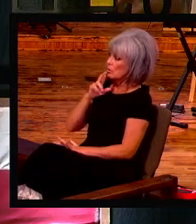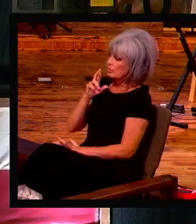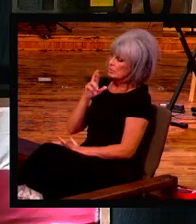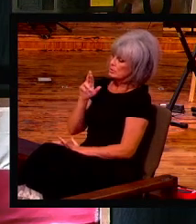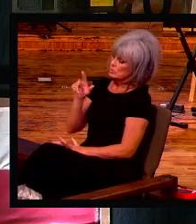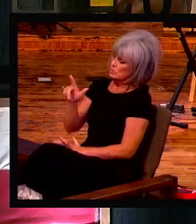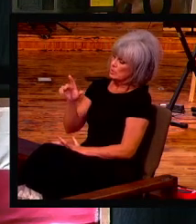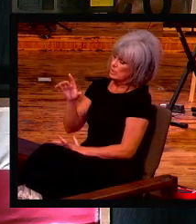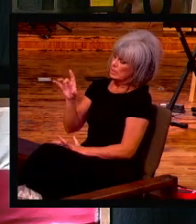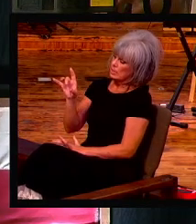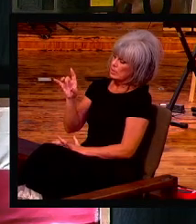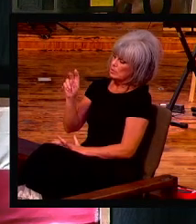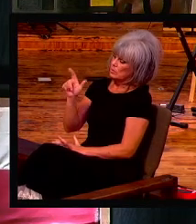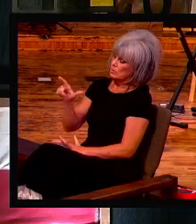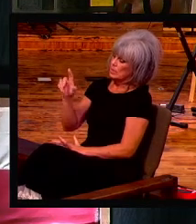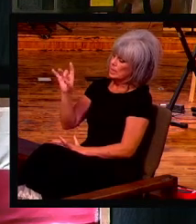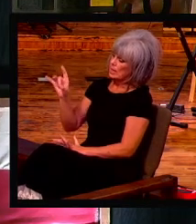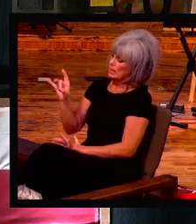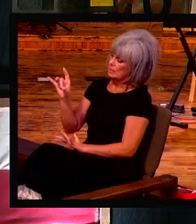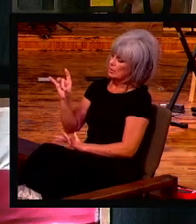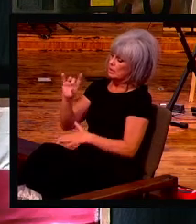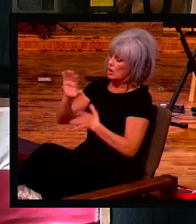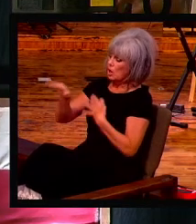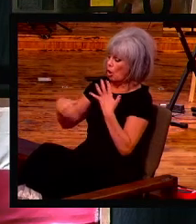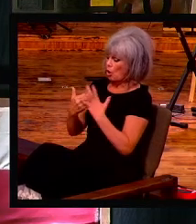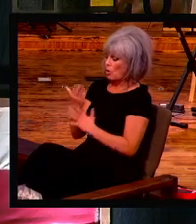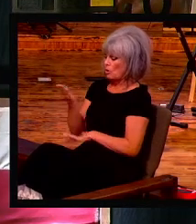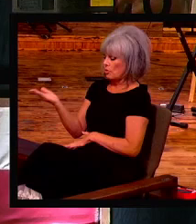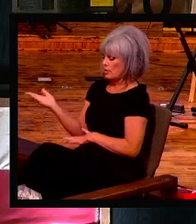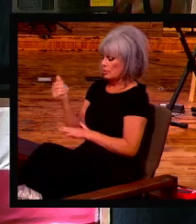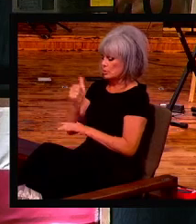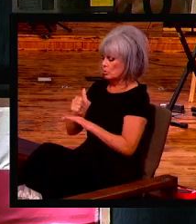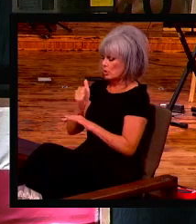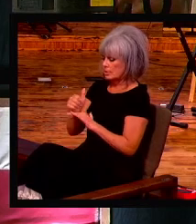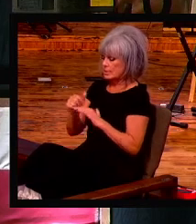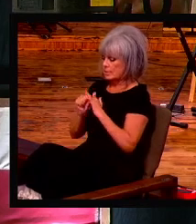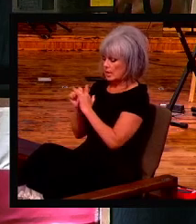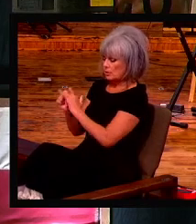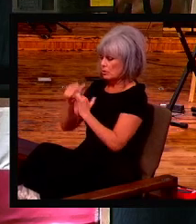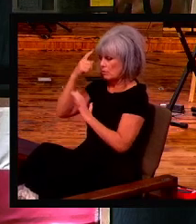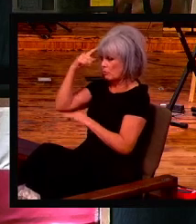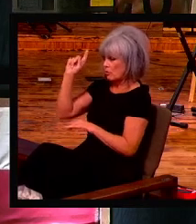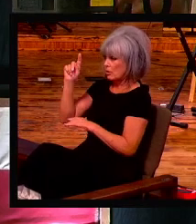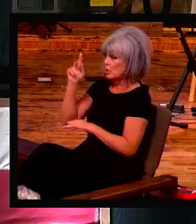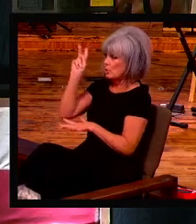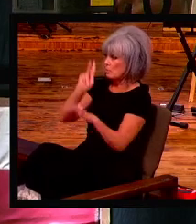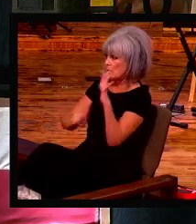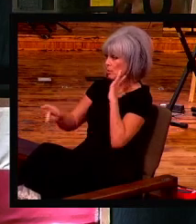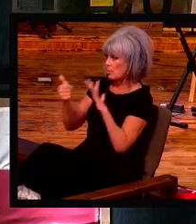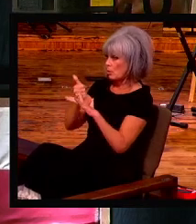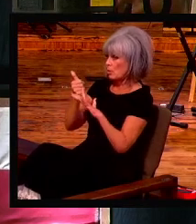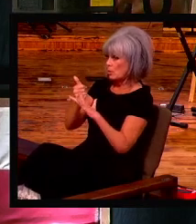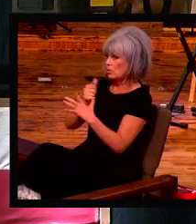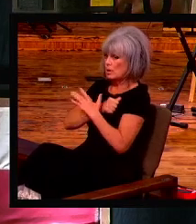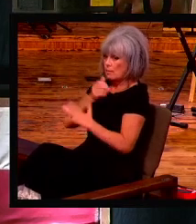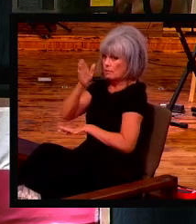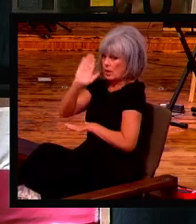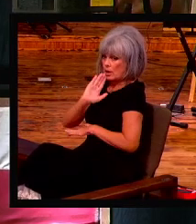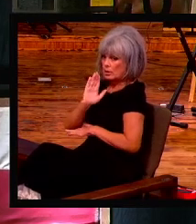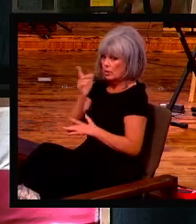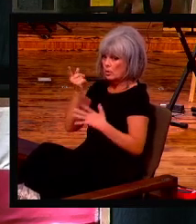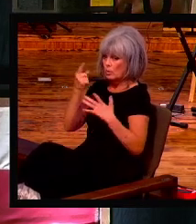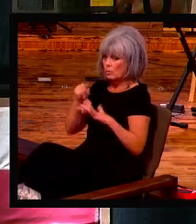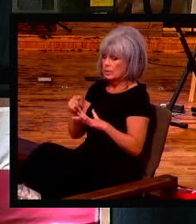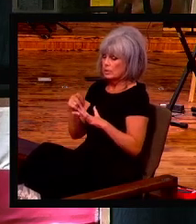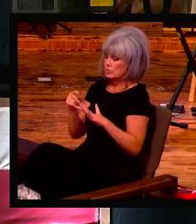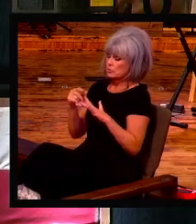work together for the good of those who love Christ and are called according to his purpose. Amen. James chapter 1, verses 2, 3, and 4. Count it all joy, my brothers, when you go through trials and tribulations of many